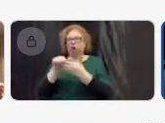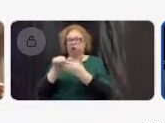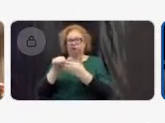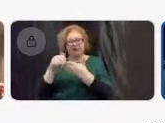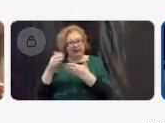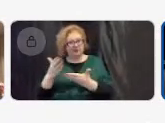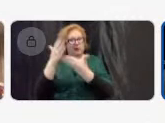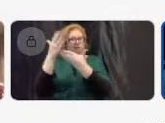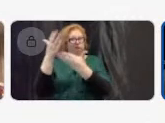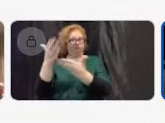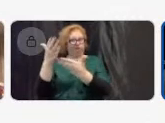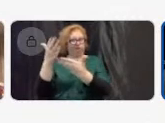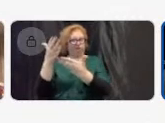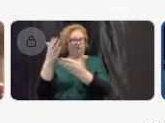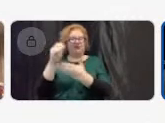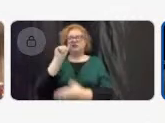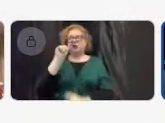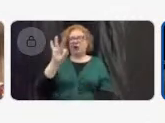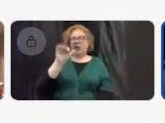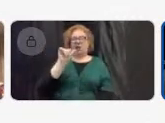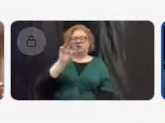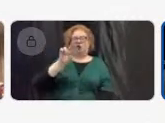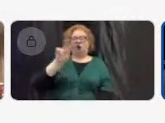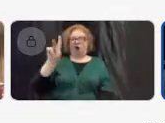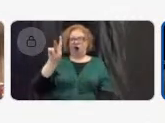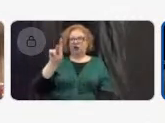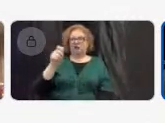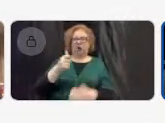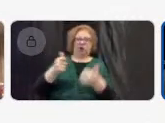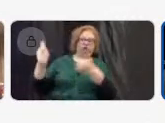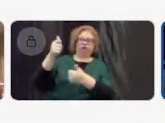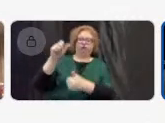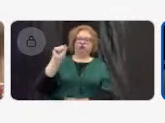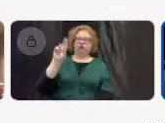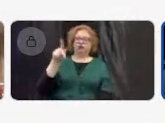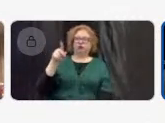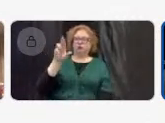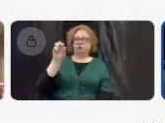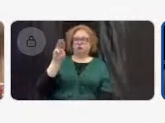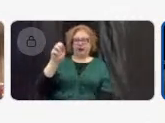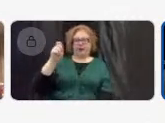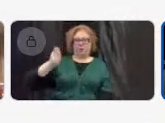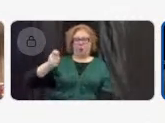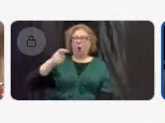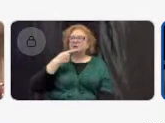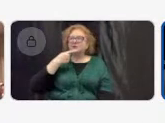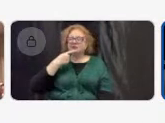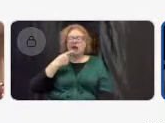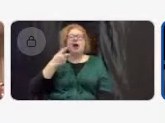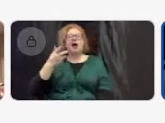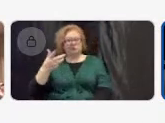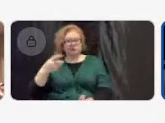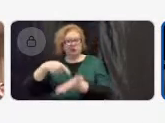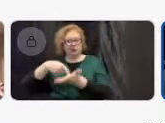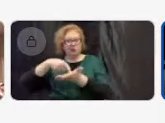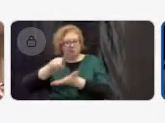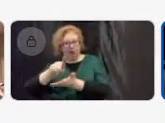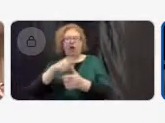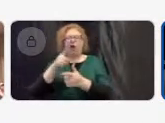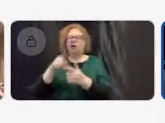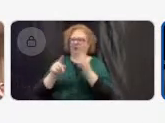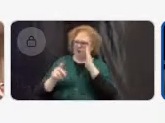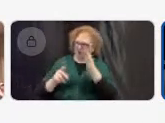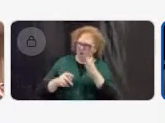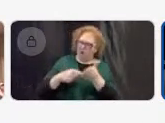Court says pay up, then they get paid. If the Arkansas Supreme Court says they're not going to get paid, then they won't